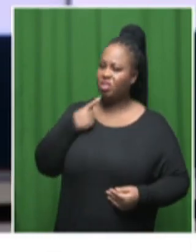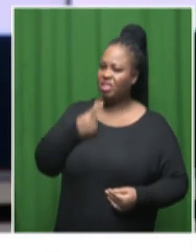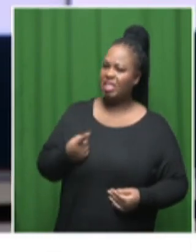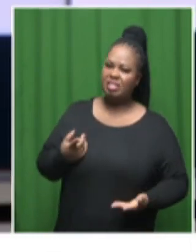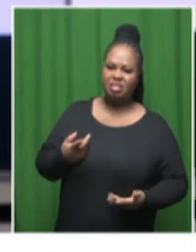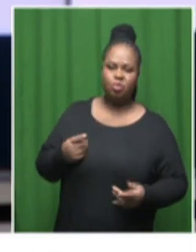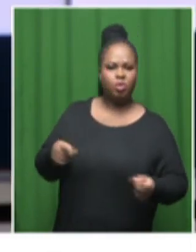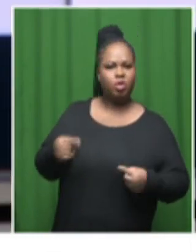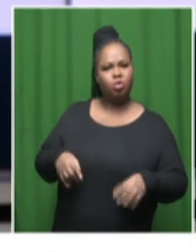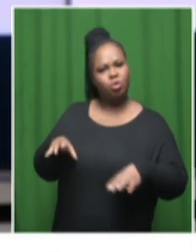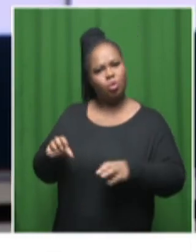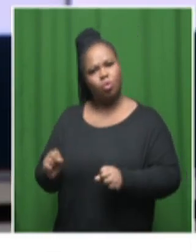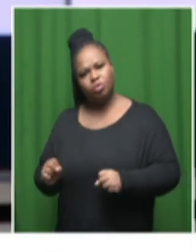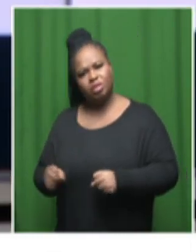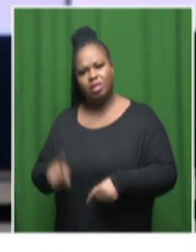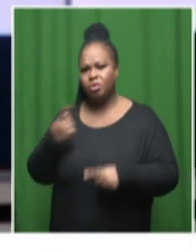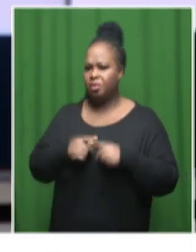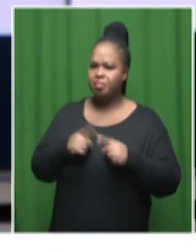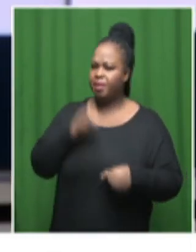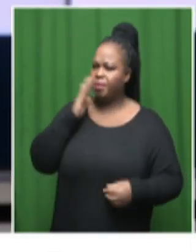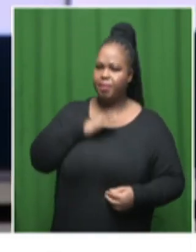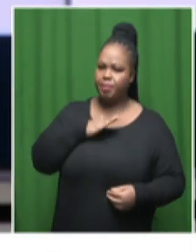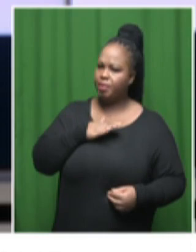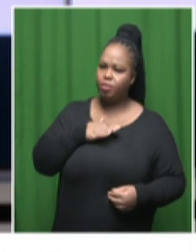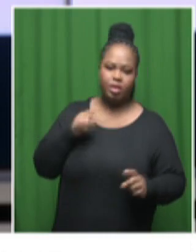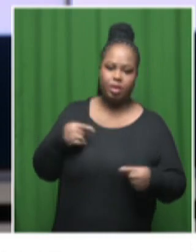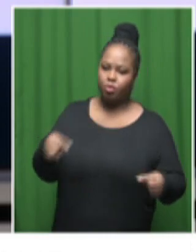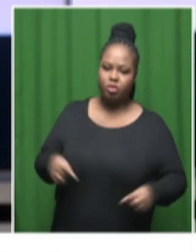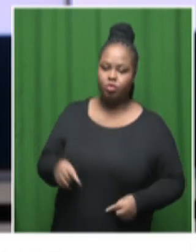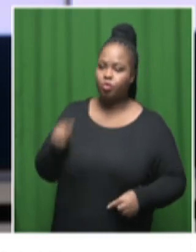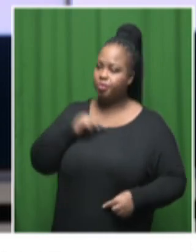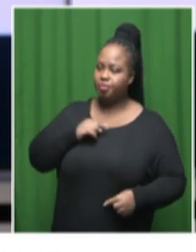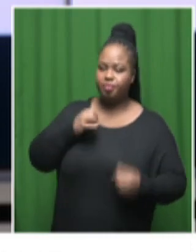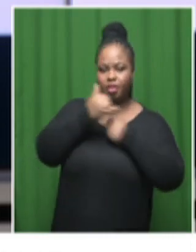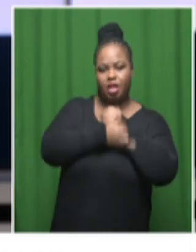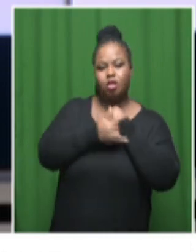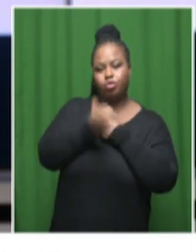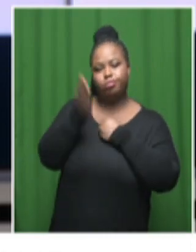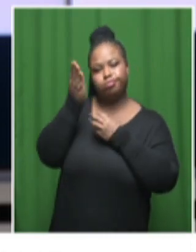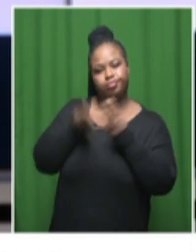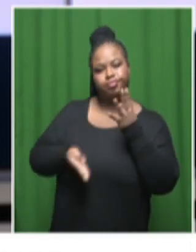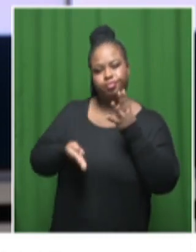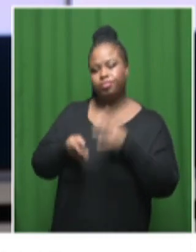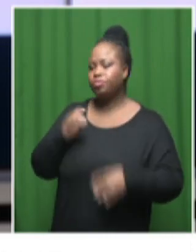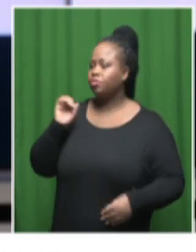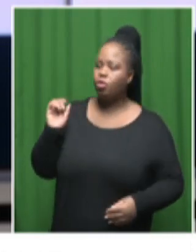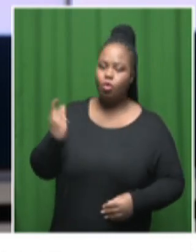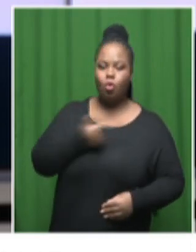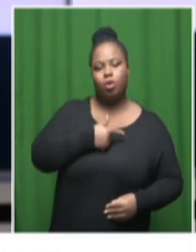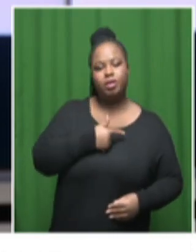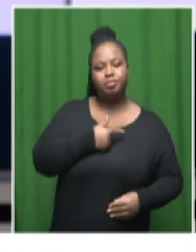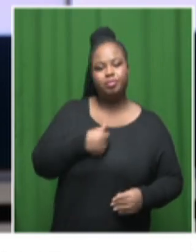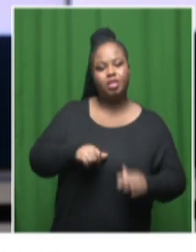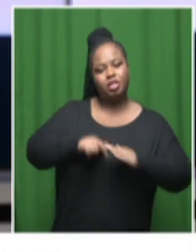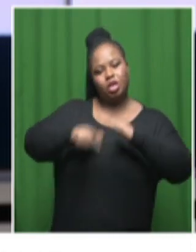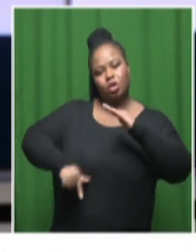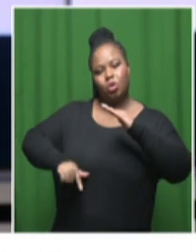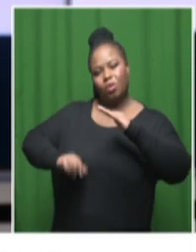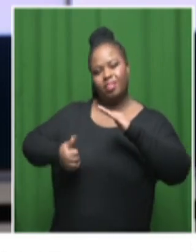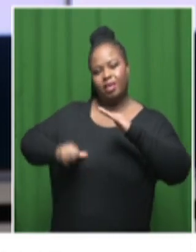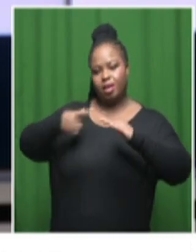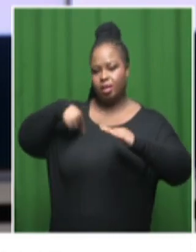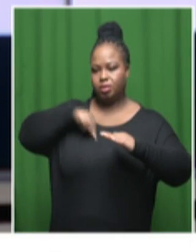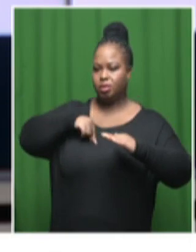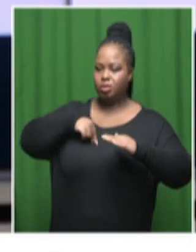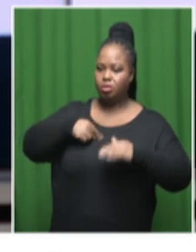can't host and not play in the tournament. These countries that are here are all of them, you know, ranked lower than us.